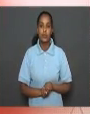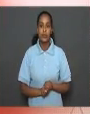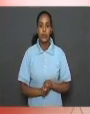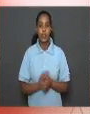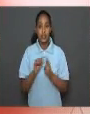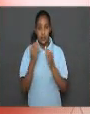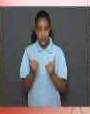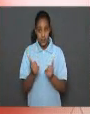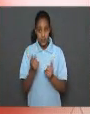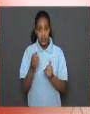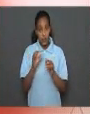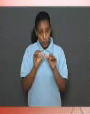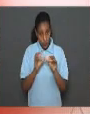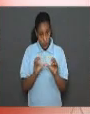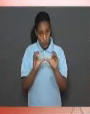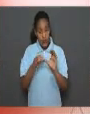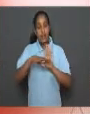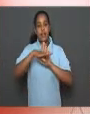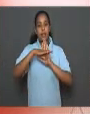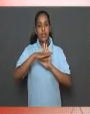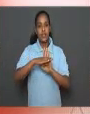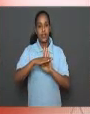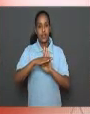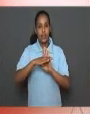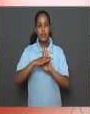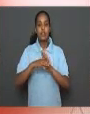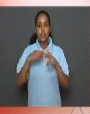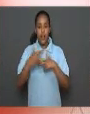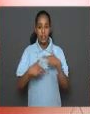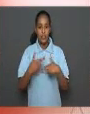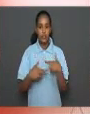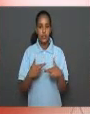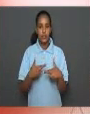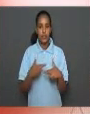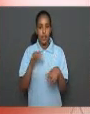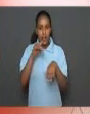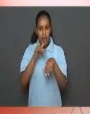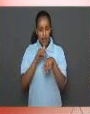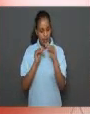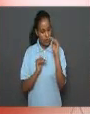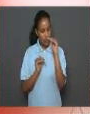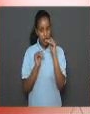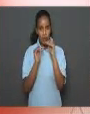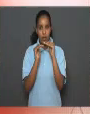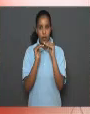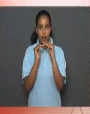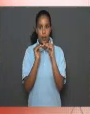Since the constant represents the reaction at